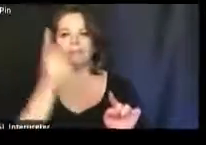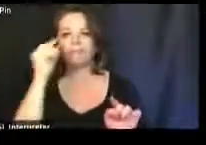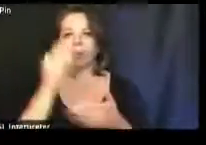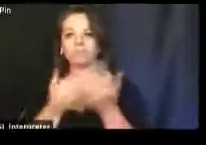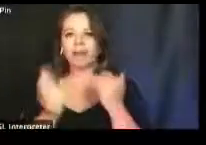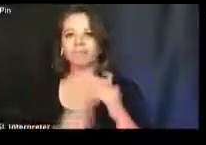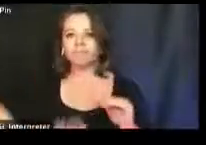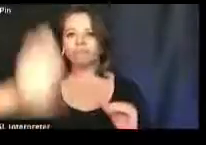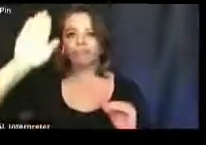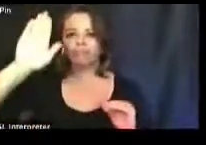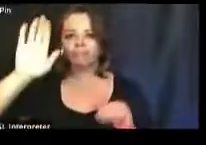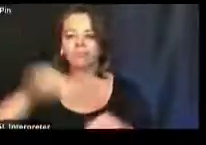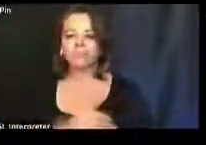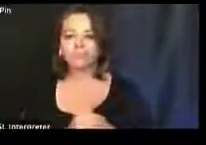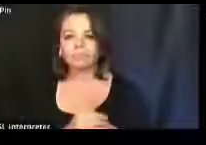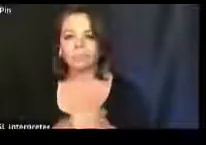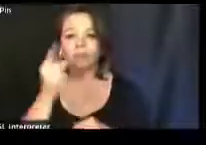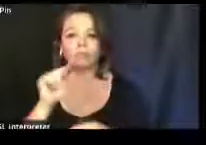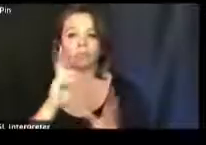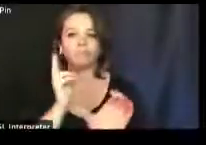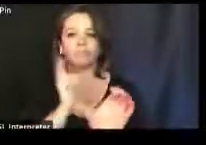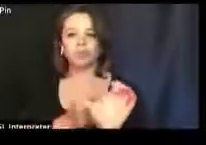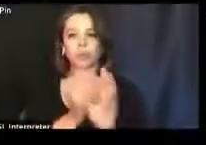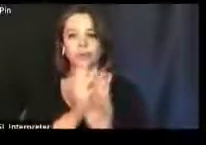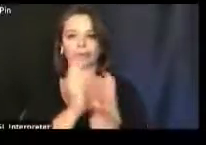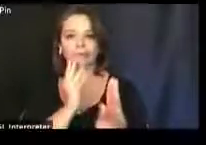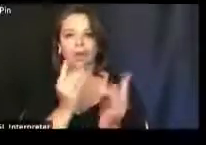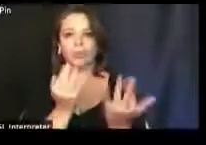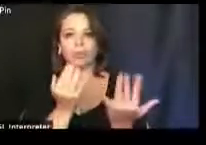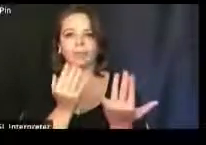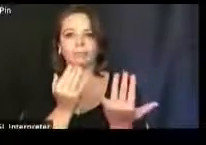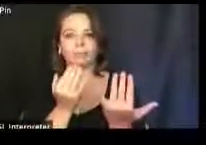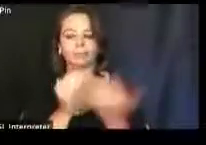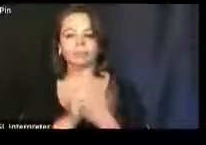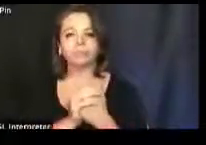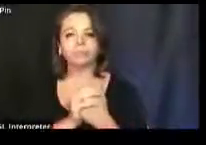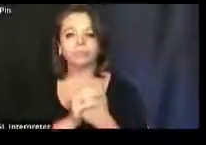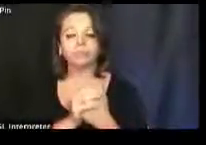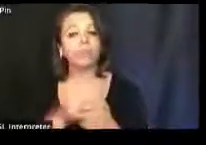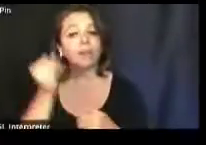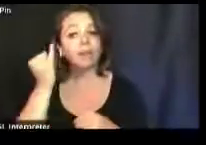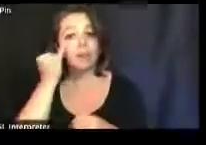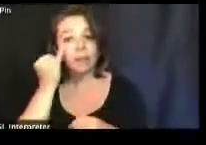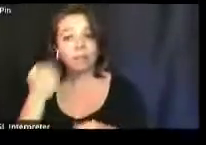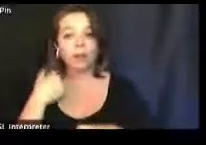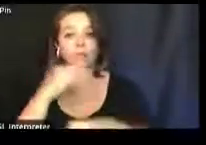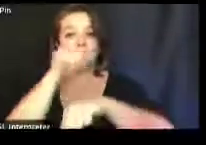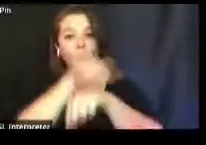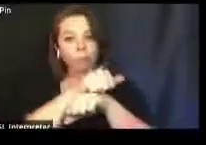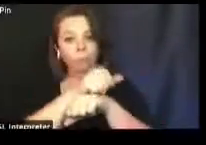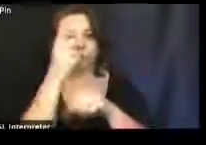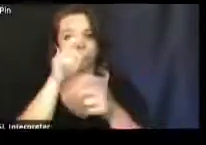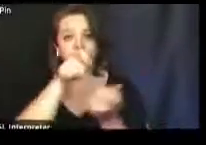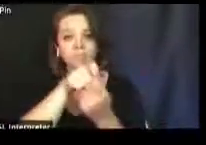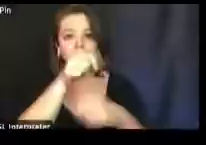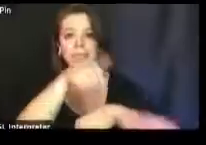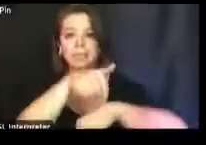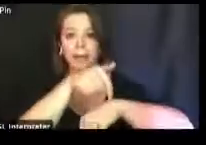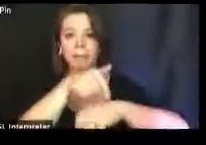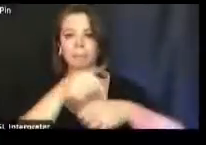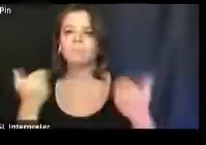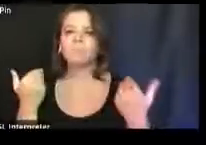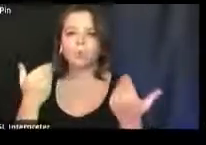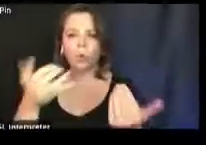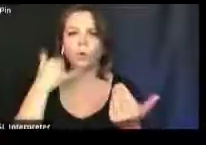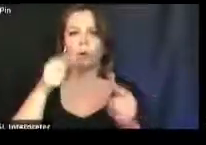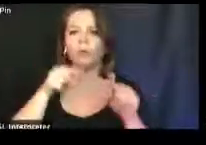of your screen to enter the queue. If you have registered for a time slot, we encourage you to call in during your appointment